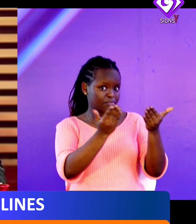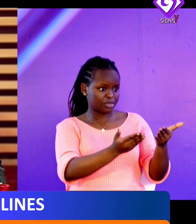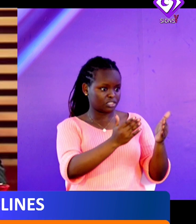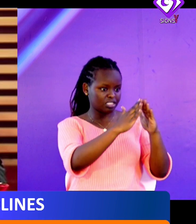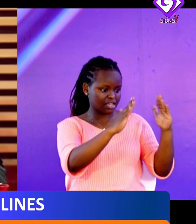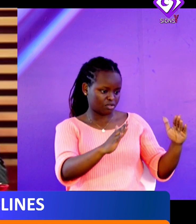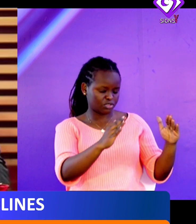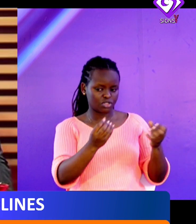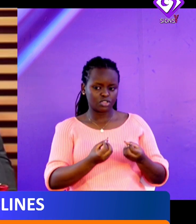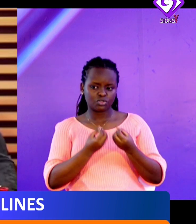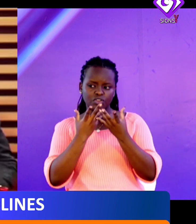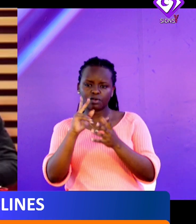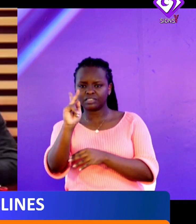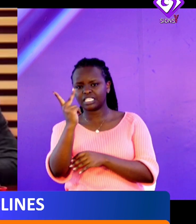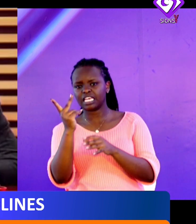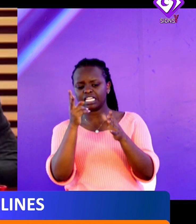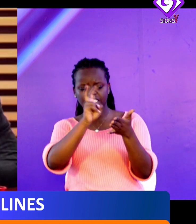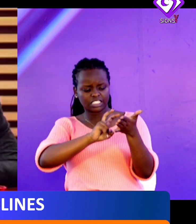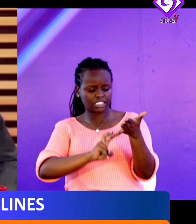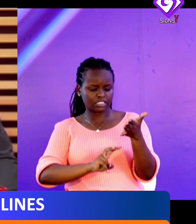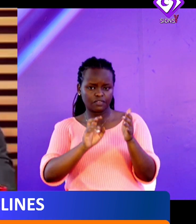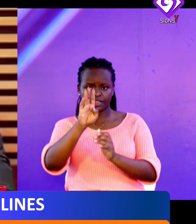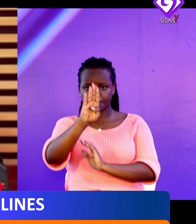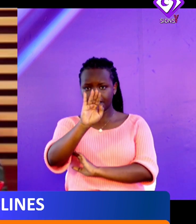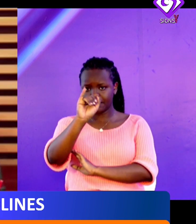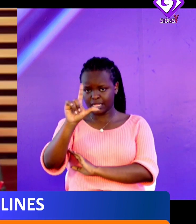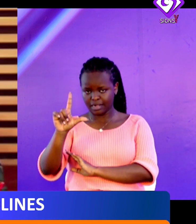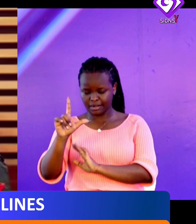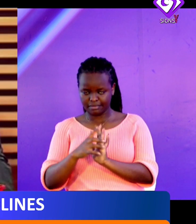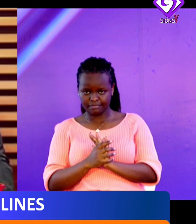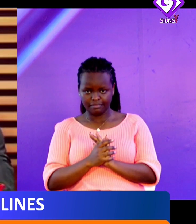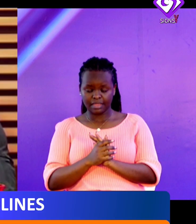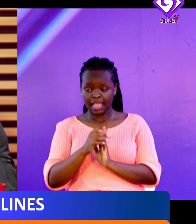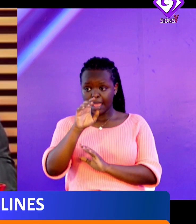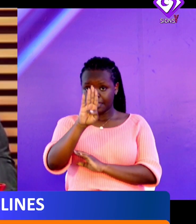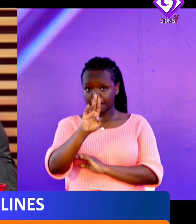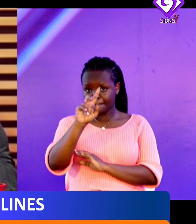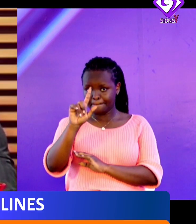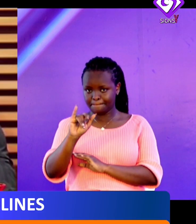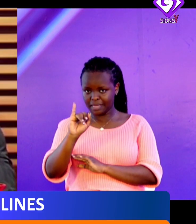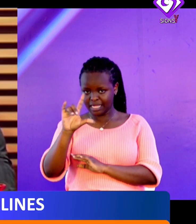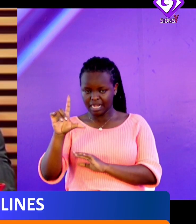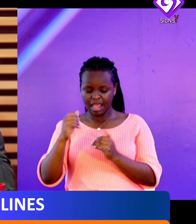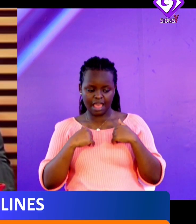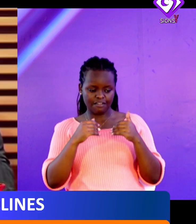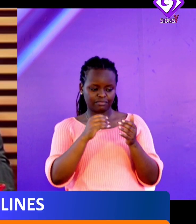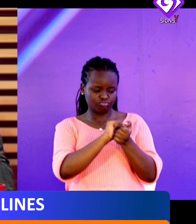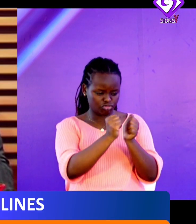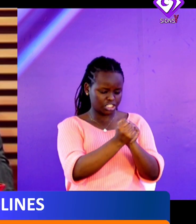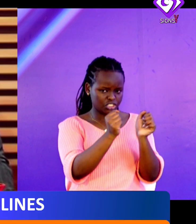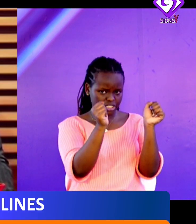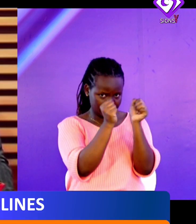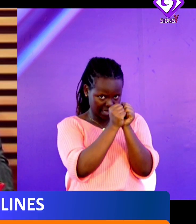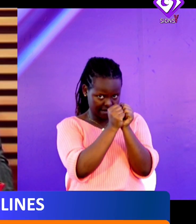the House's second reading of the bill. The bill sought to amend 10 acts of parliament to